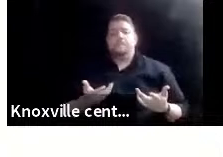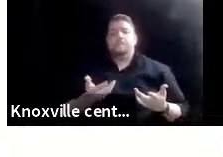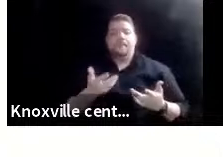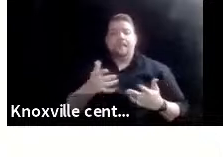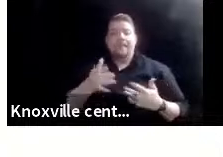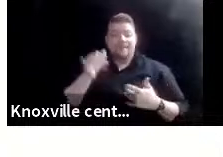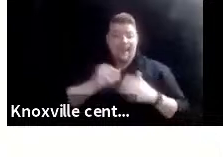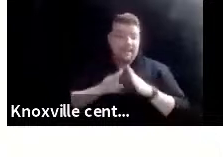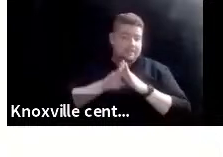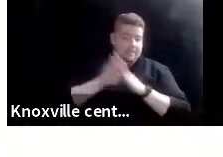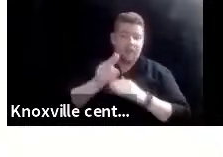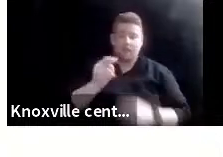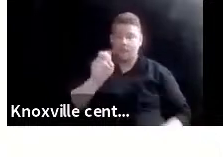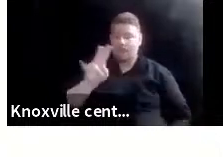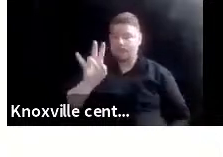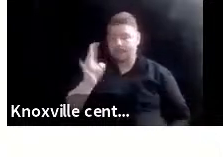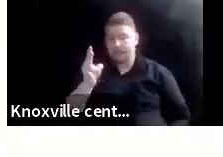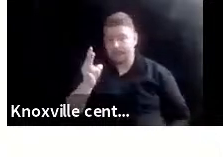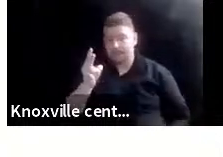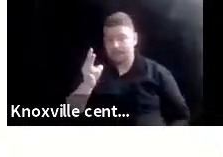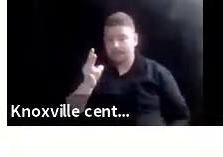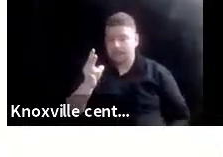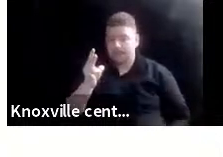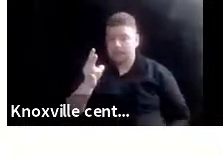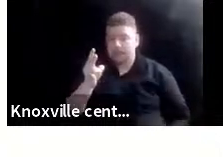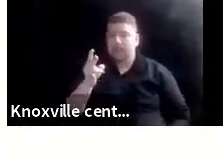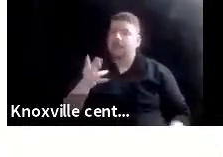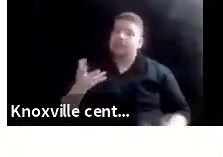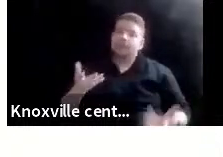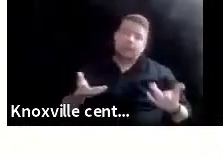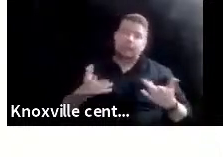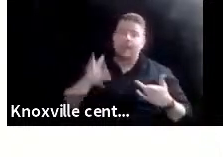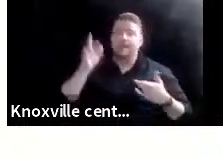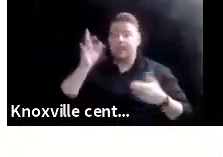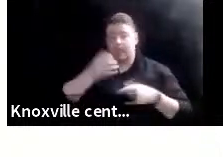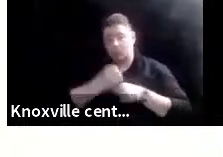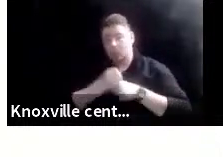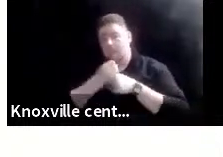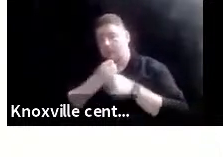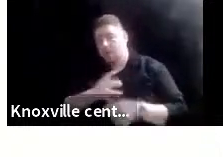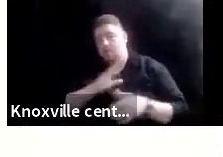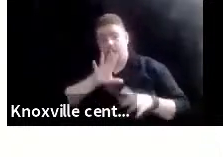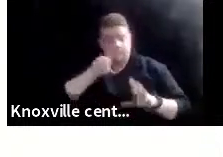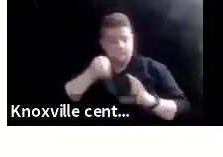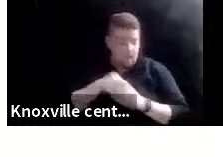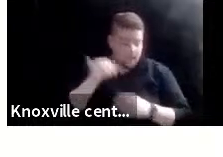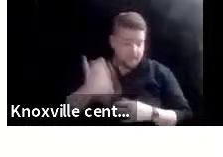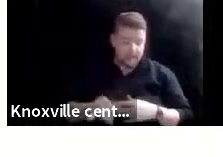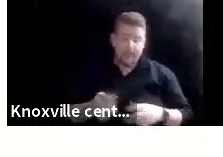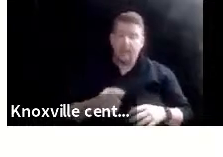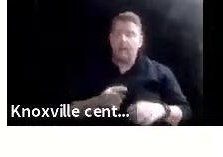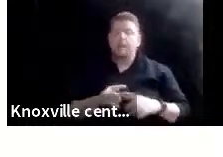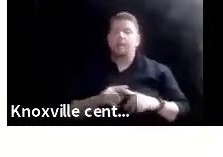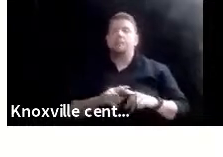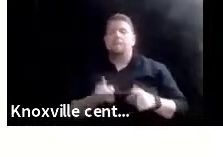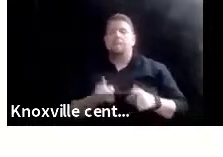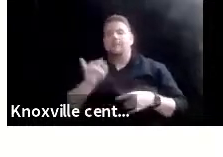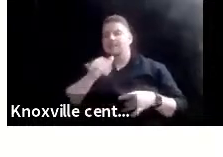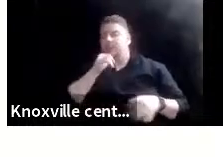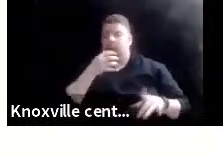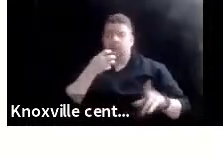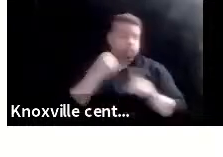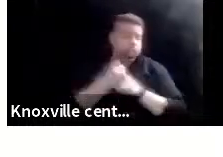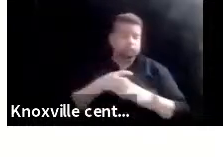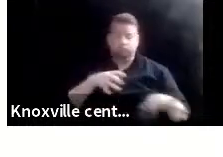that spike starts on November 7th. That could be contributing to it, but it's just not a big enough event that we think it